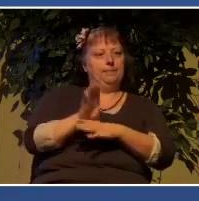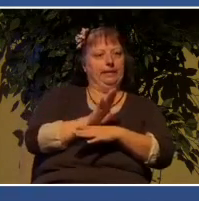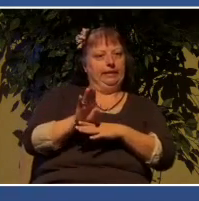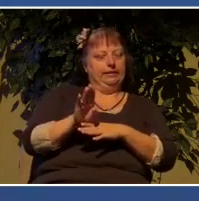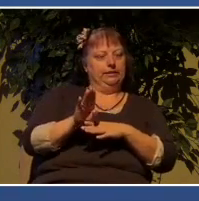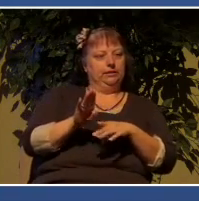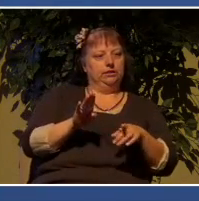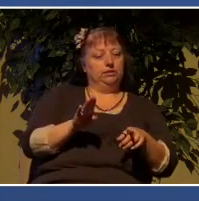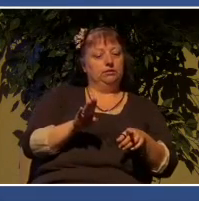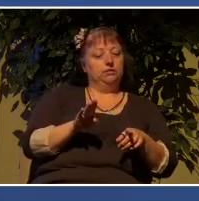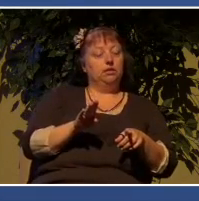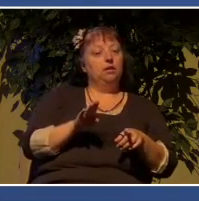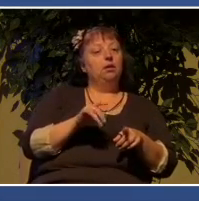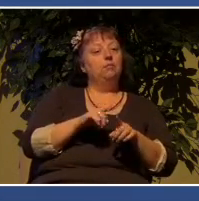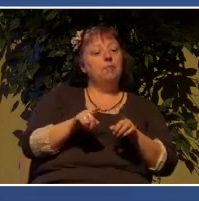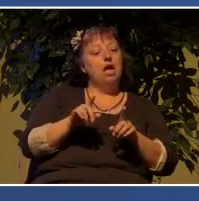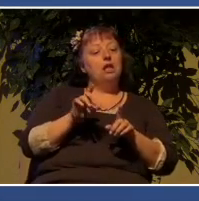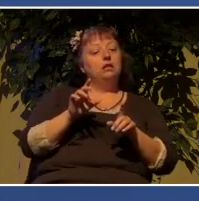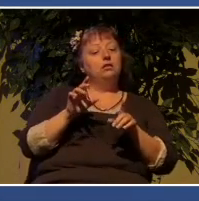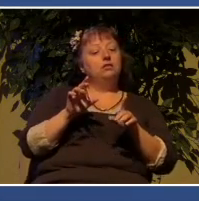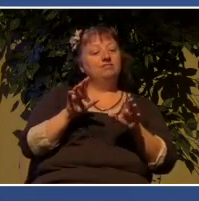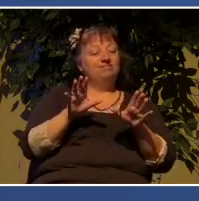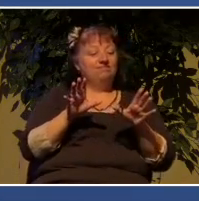gifts always has to be